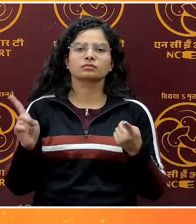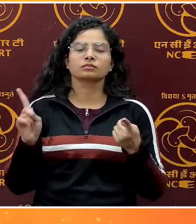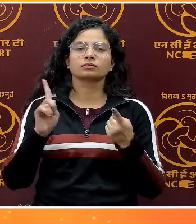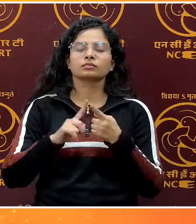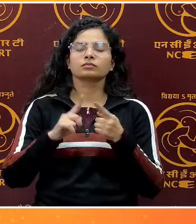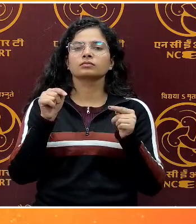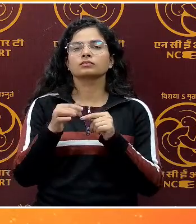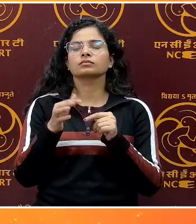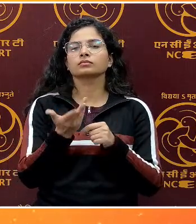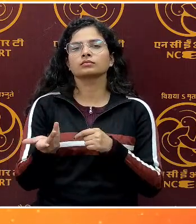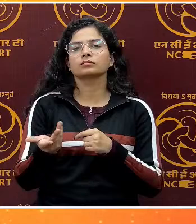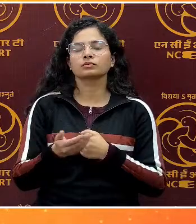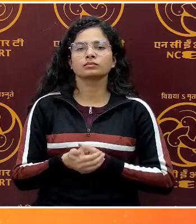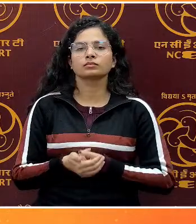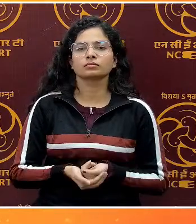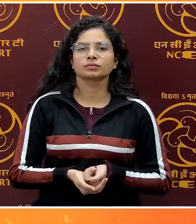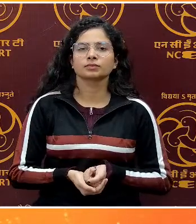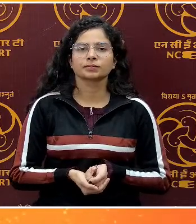it?